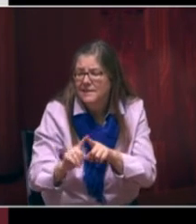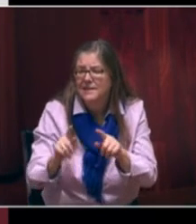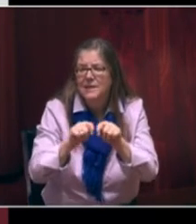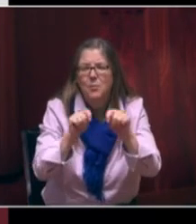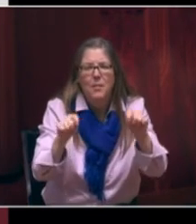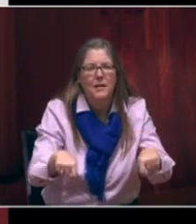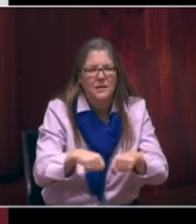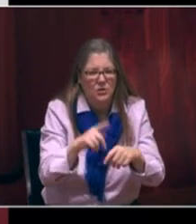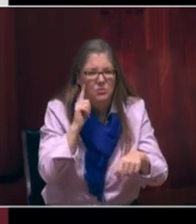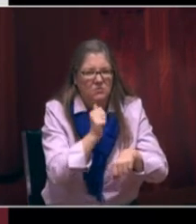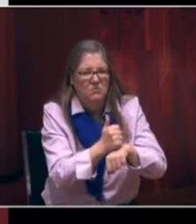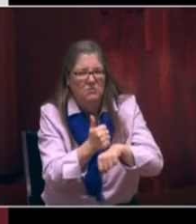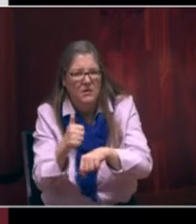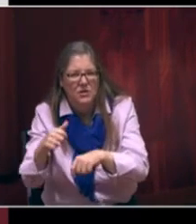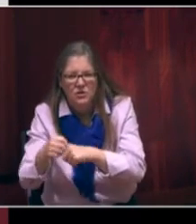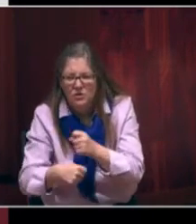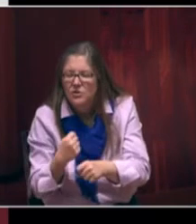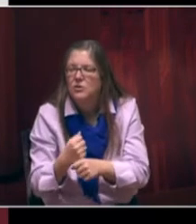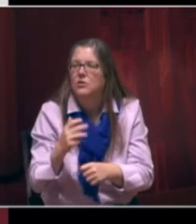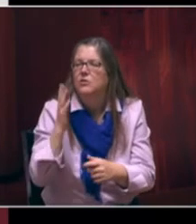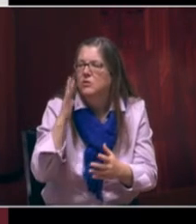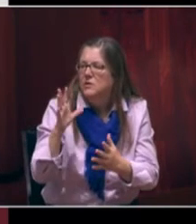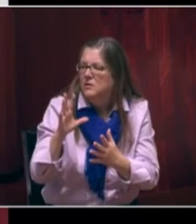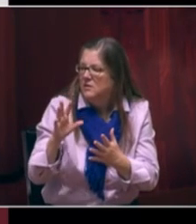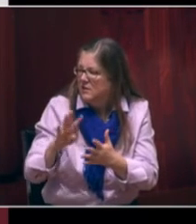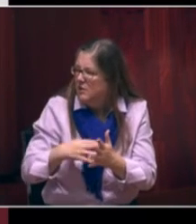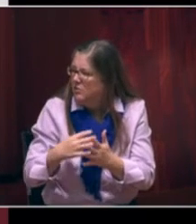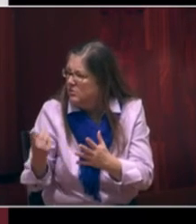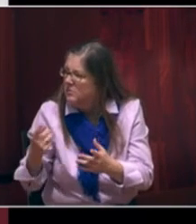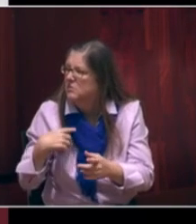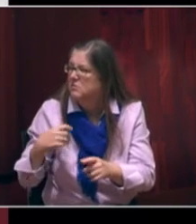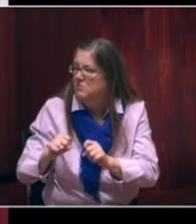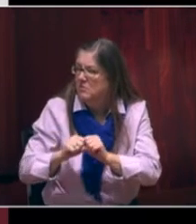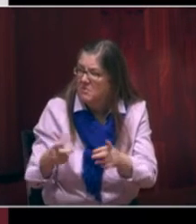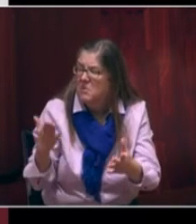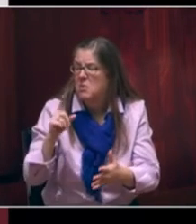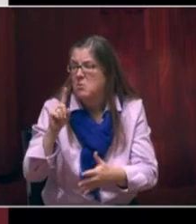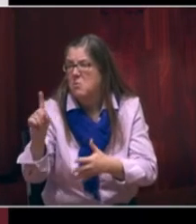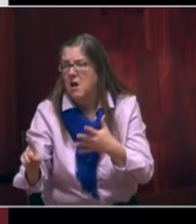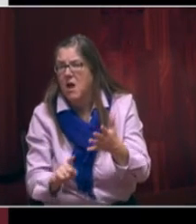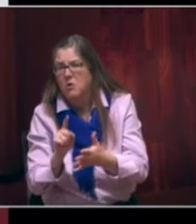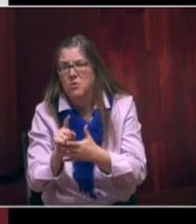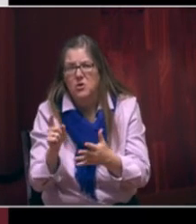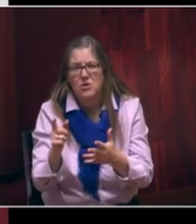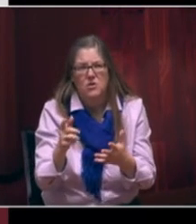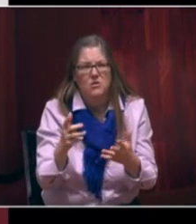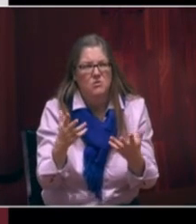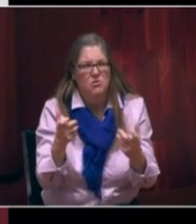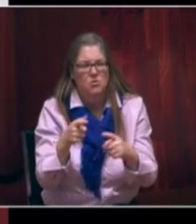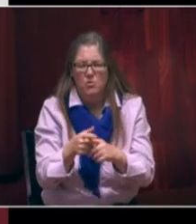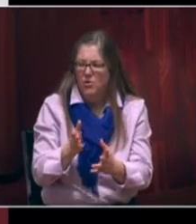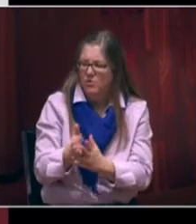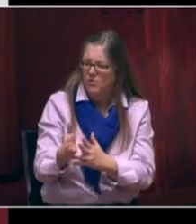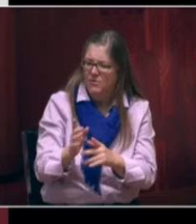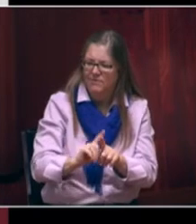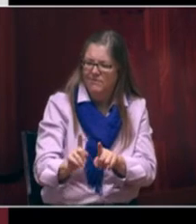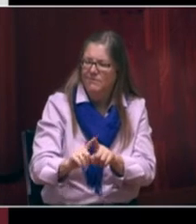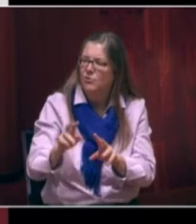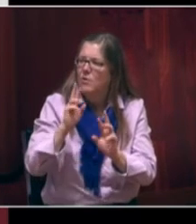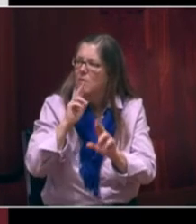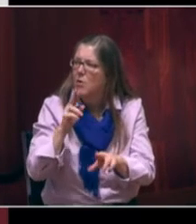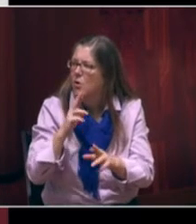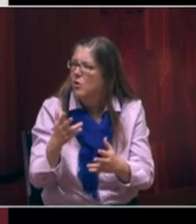that we're doing this year. We'll schedule something. We'll send out a notice. So if we can actually spend like an hour actually going through all the various reporting